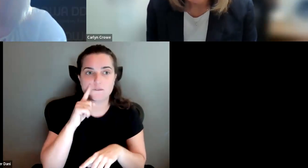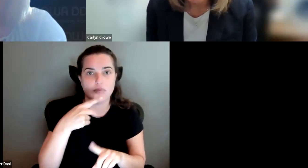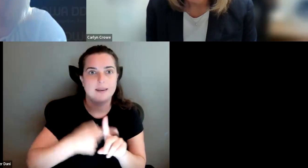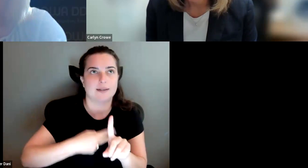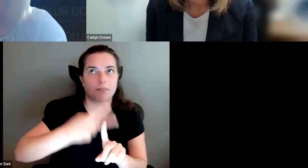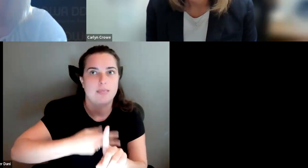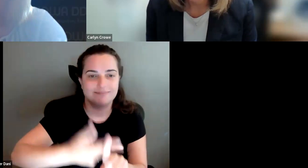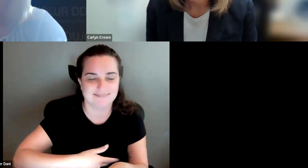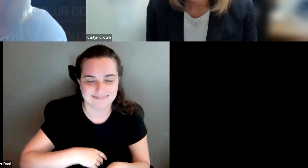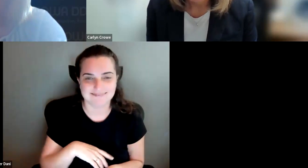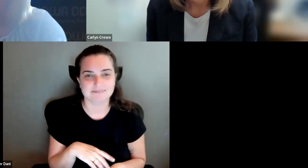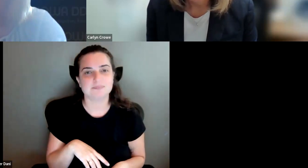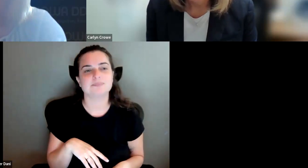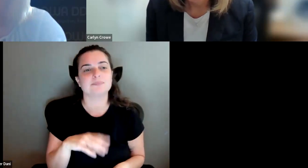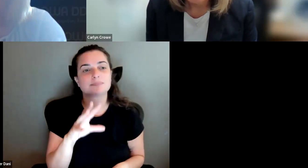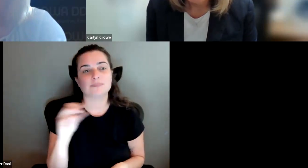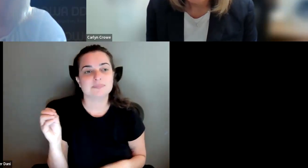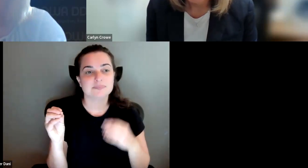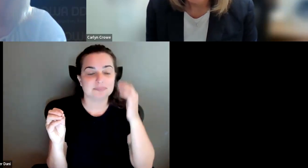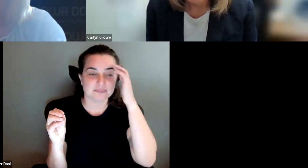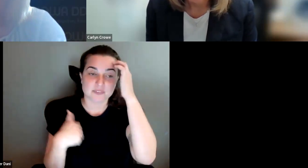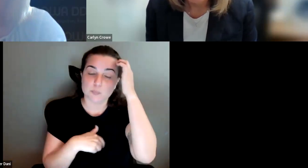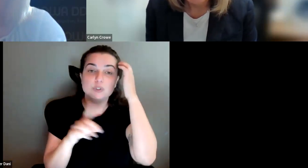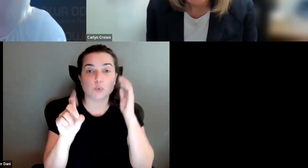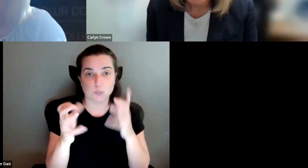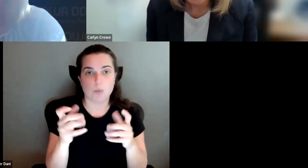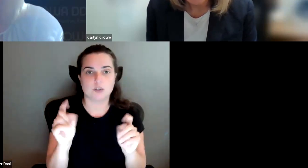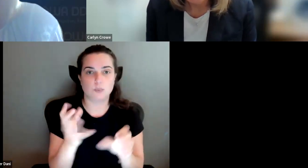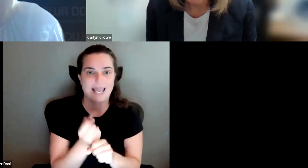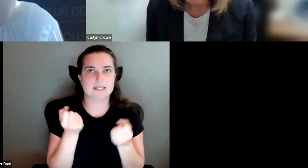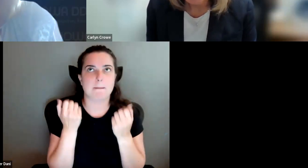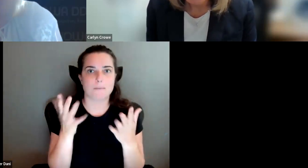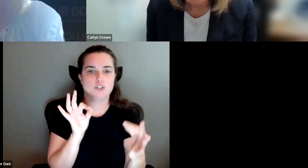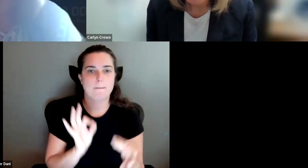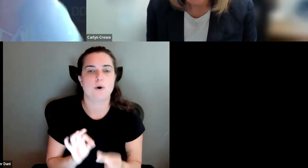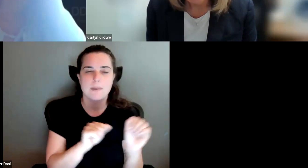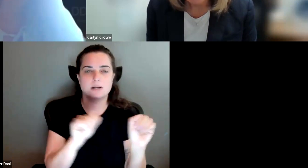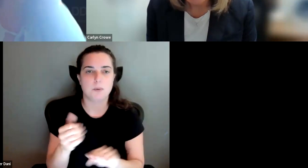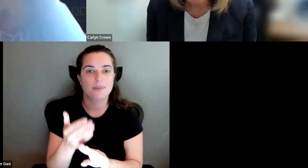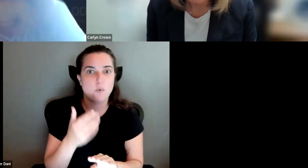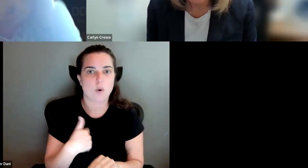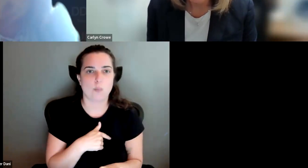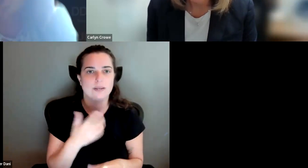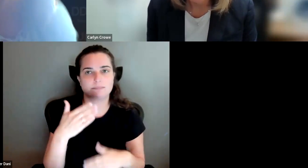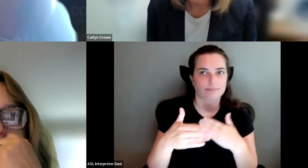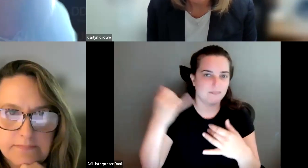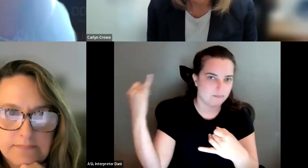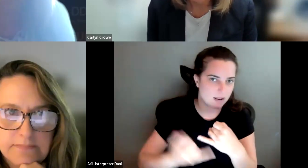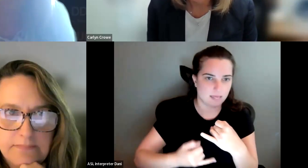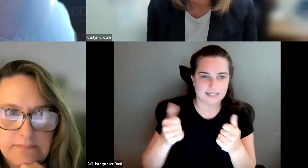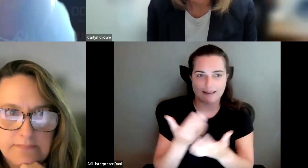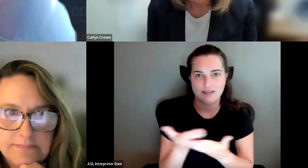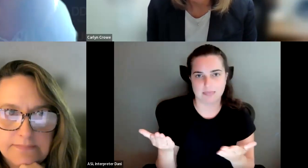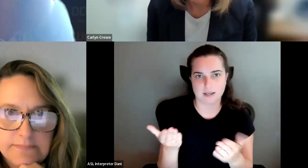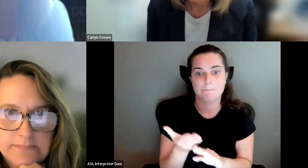least. And do want to get as much input as we can before we finalize anything before